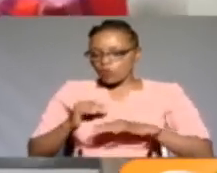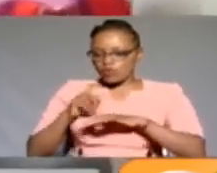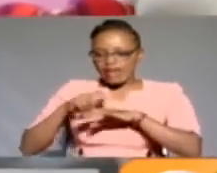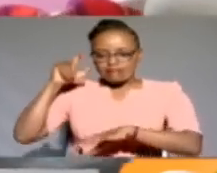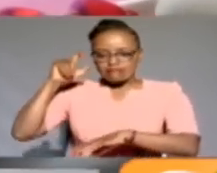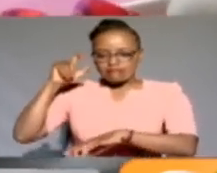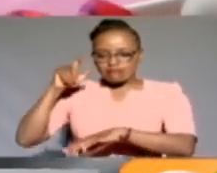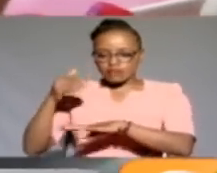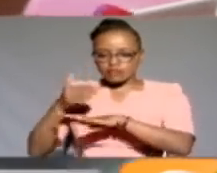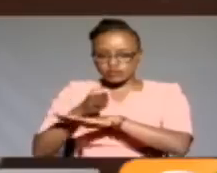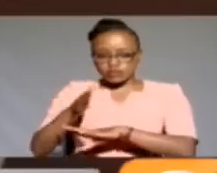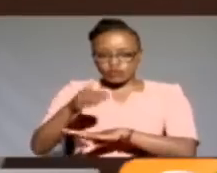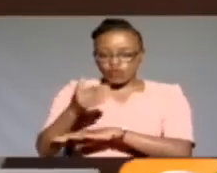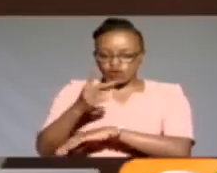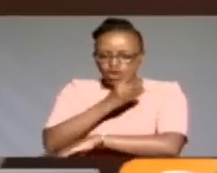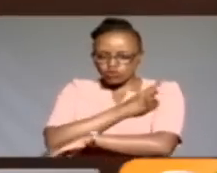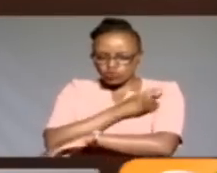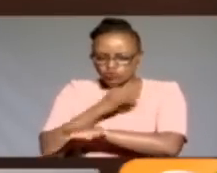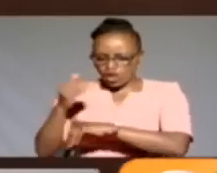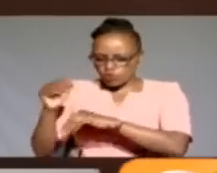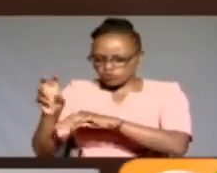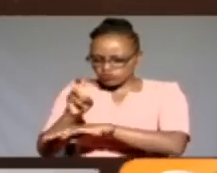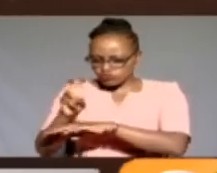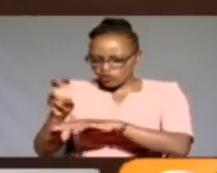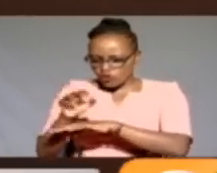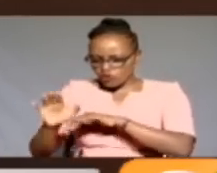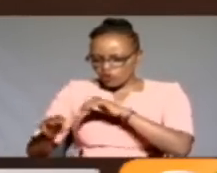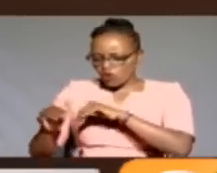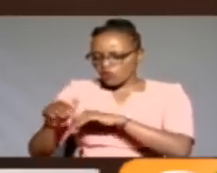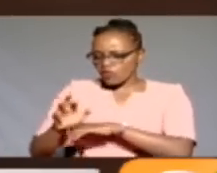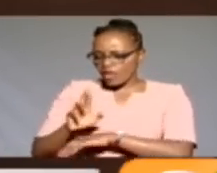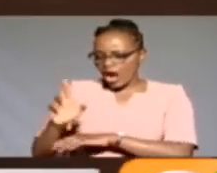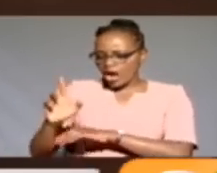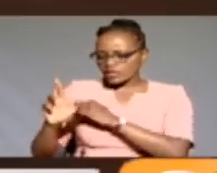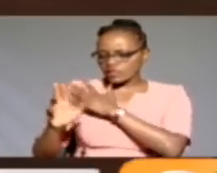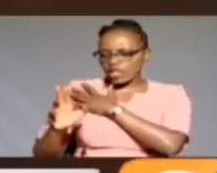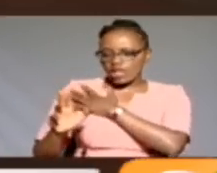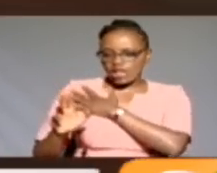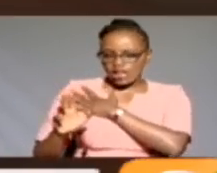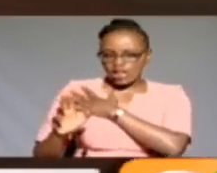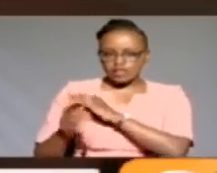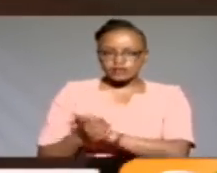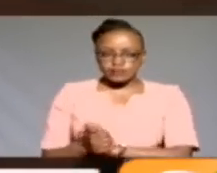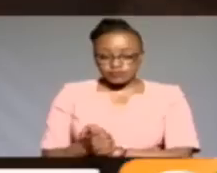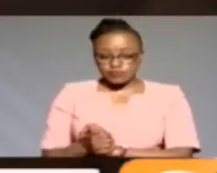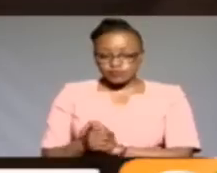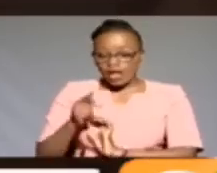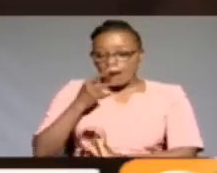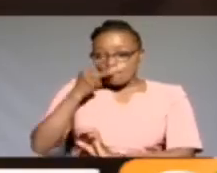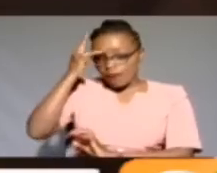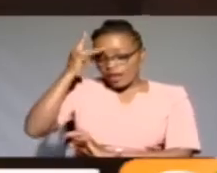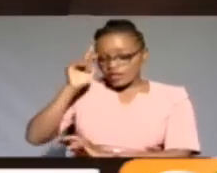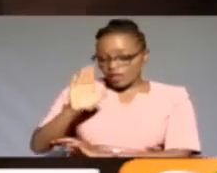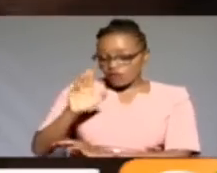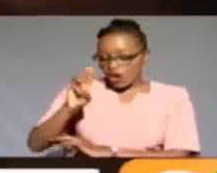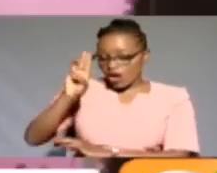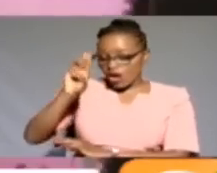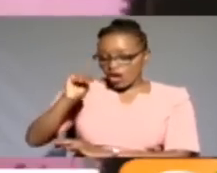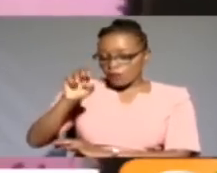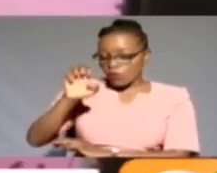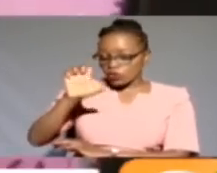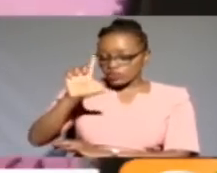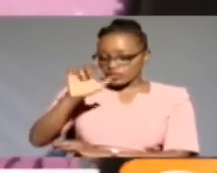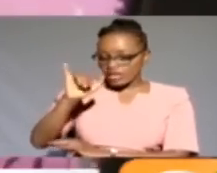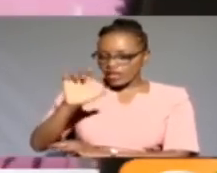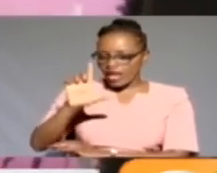bite. The doctors are closely monitoring the wound on his right shoulder. His parents, Musili Kimanzi and Lucia,